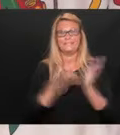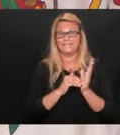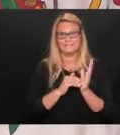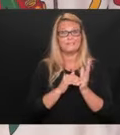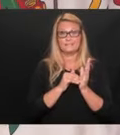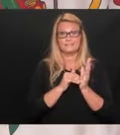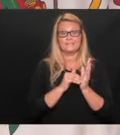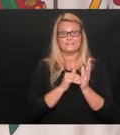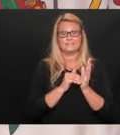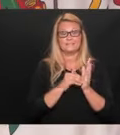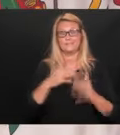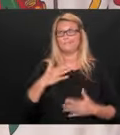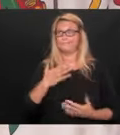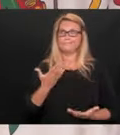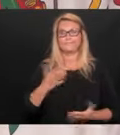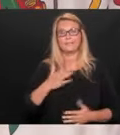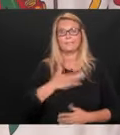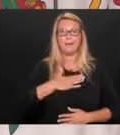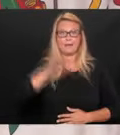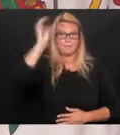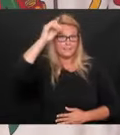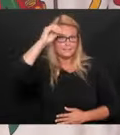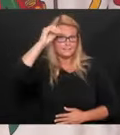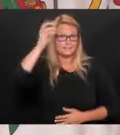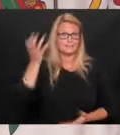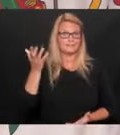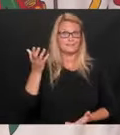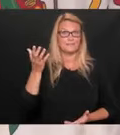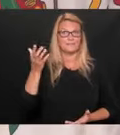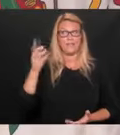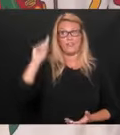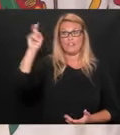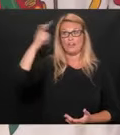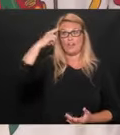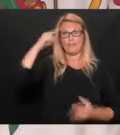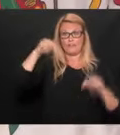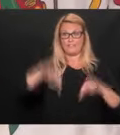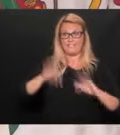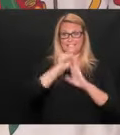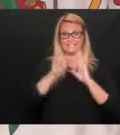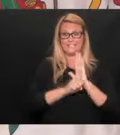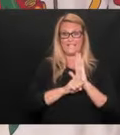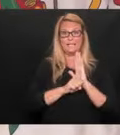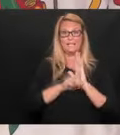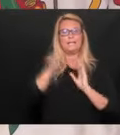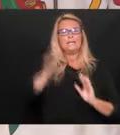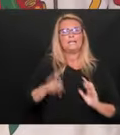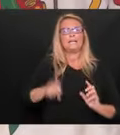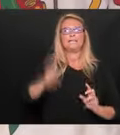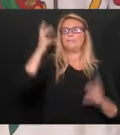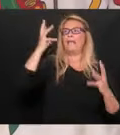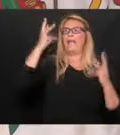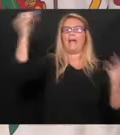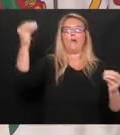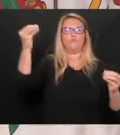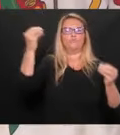At least in my opinion, I think the governor of this state needs to be out and be with the people,